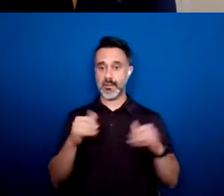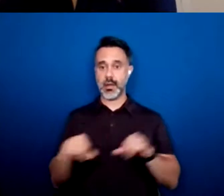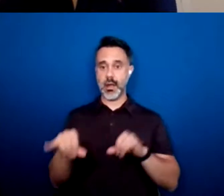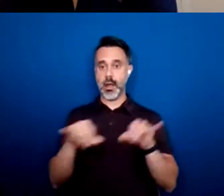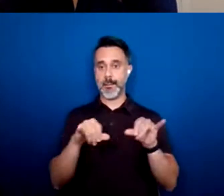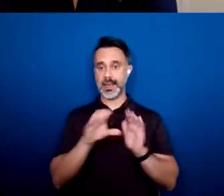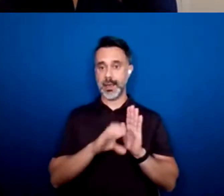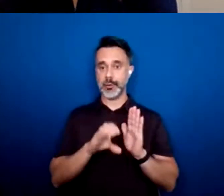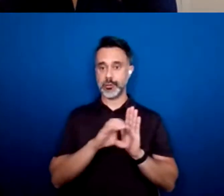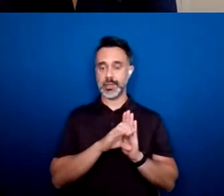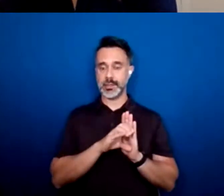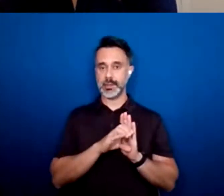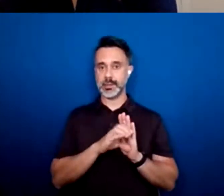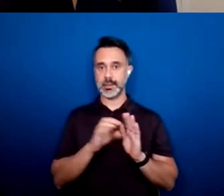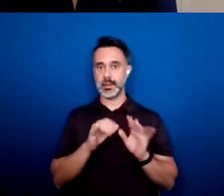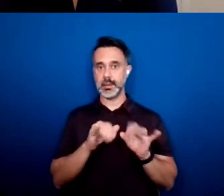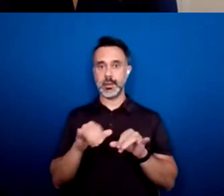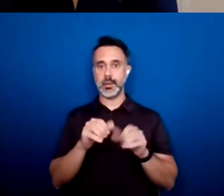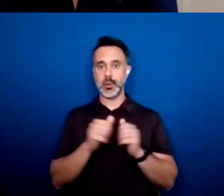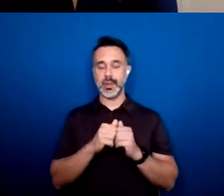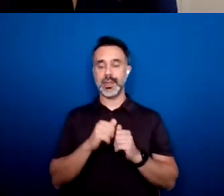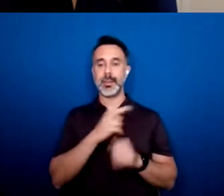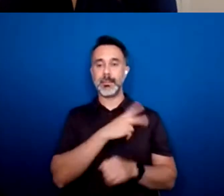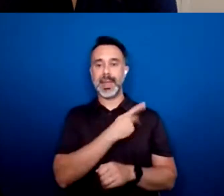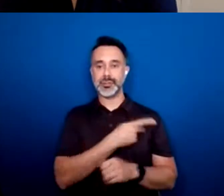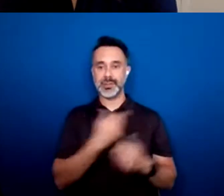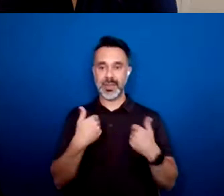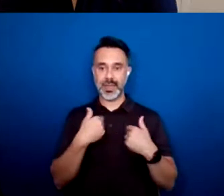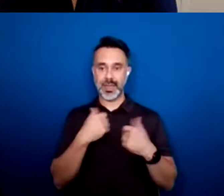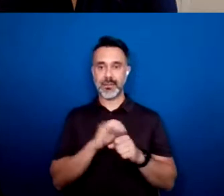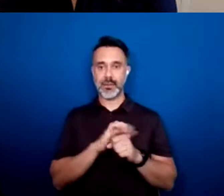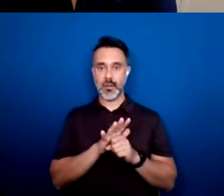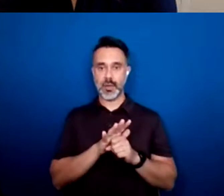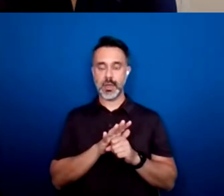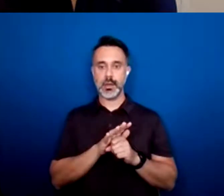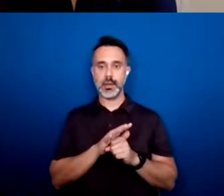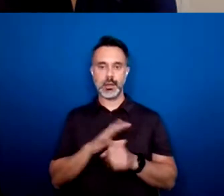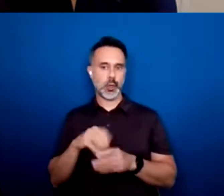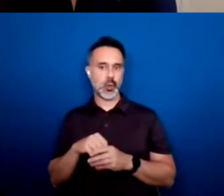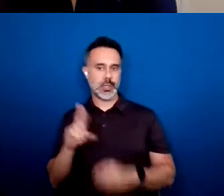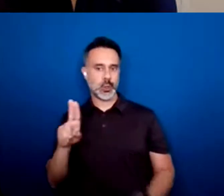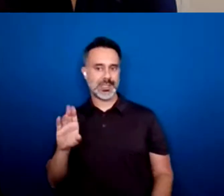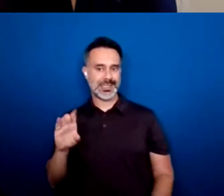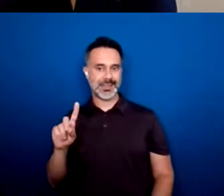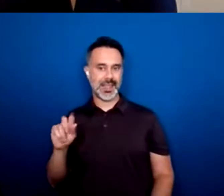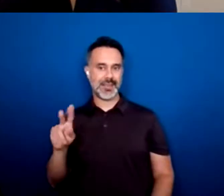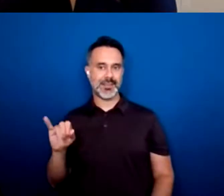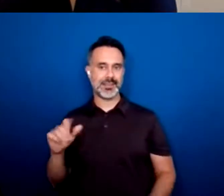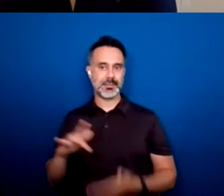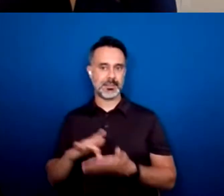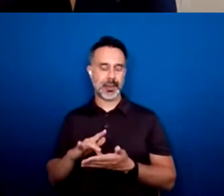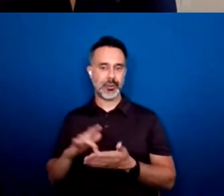among COVID patients that have been noted within our county, including at UC Davis Medical Center, such as